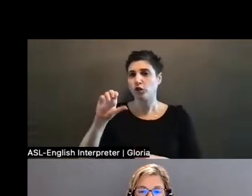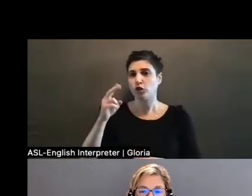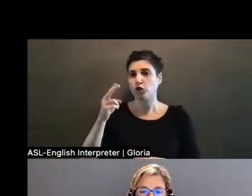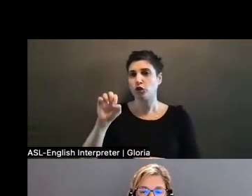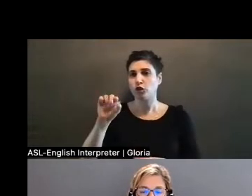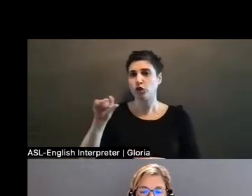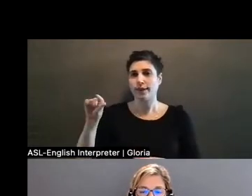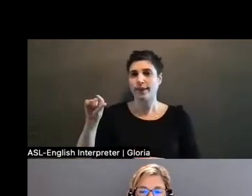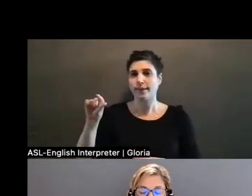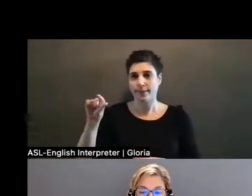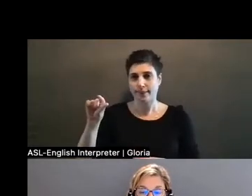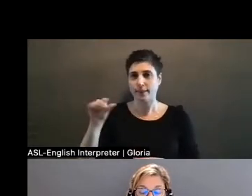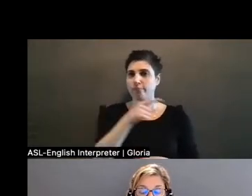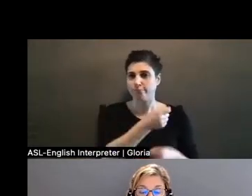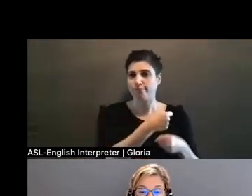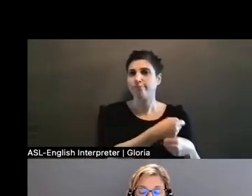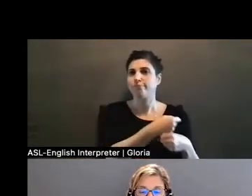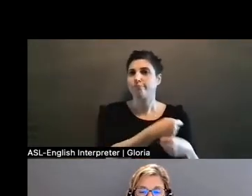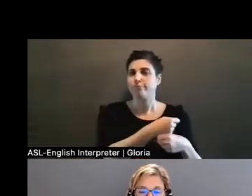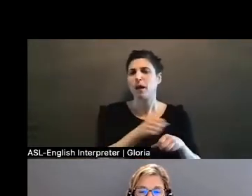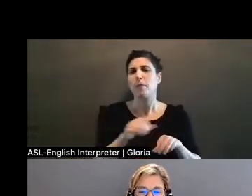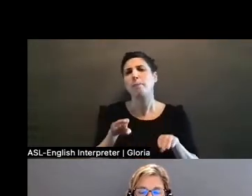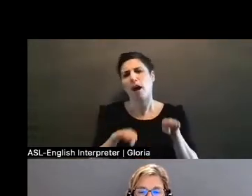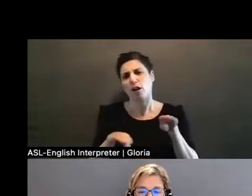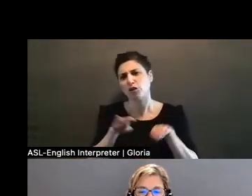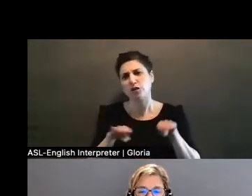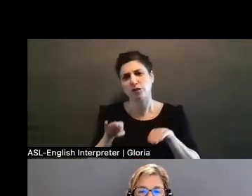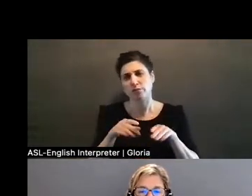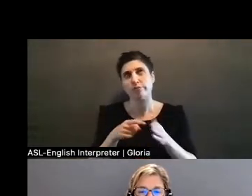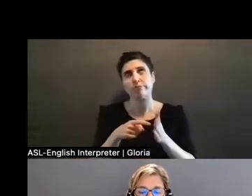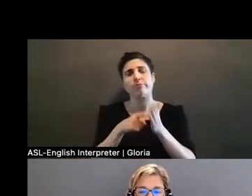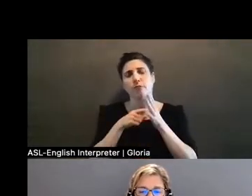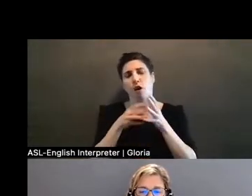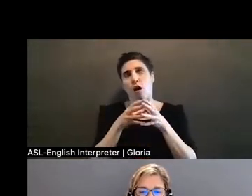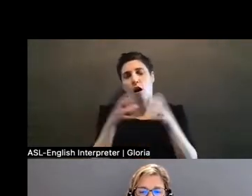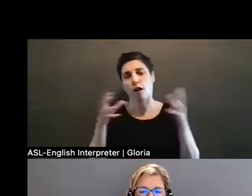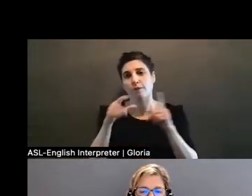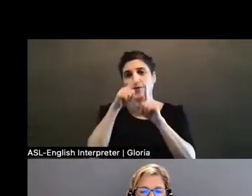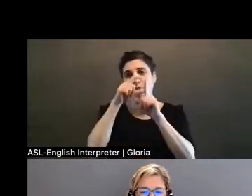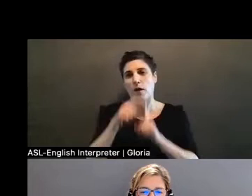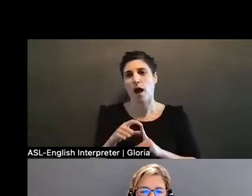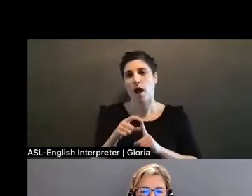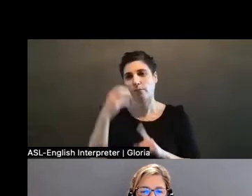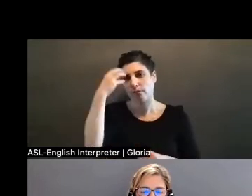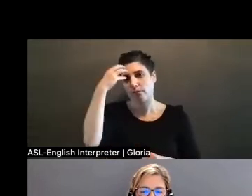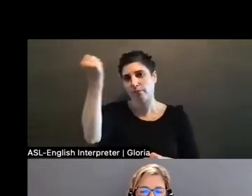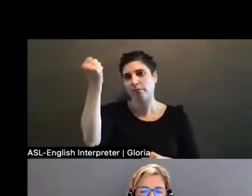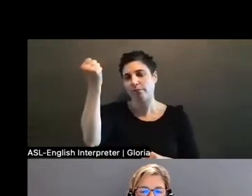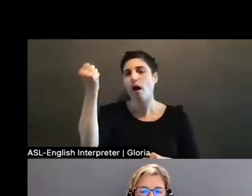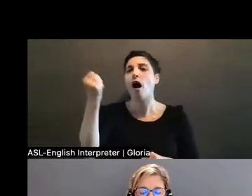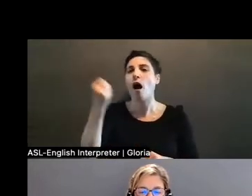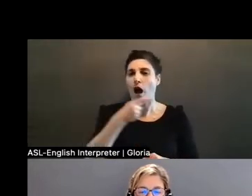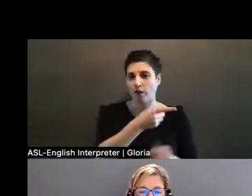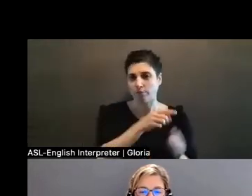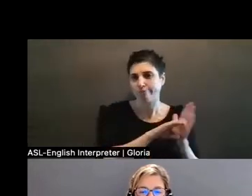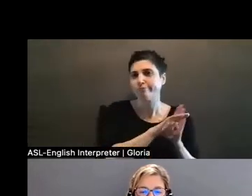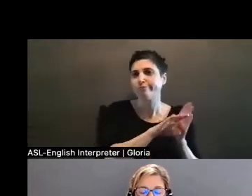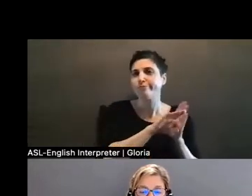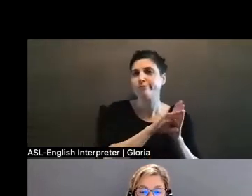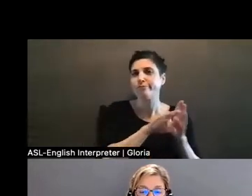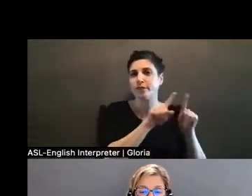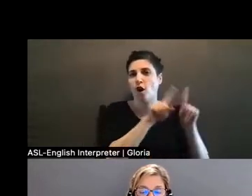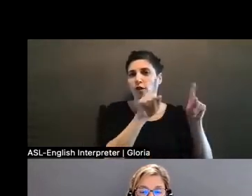created sets, because biology has a lot of memorization of terms, and so very helpful to have those pieces. And so